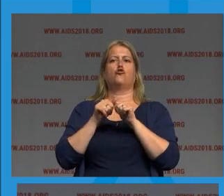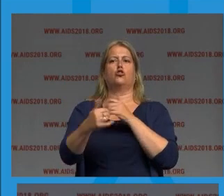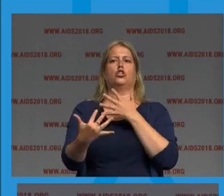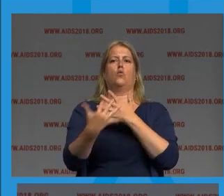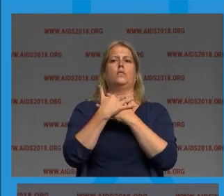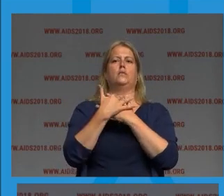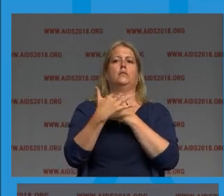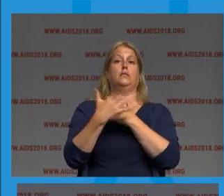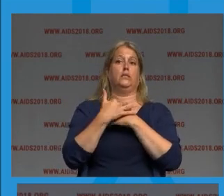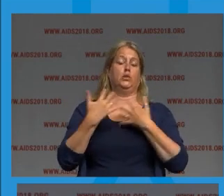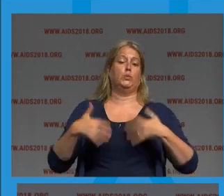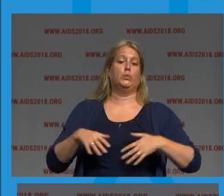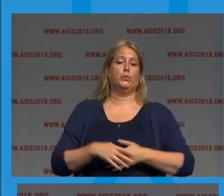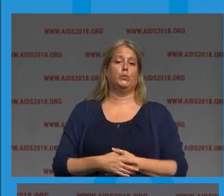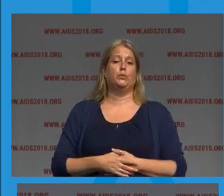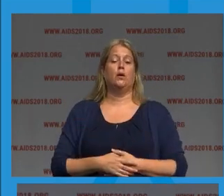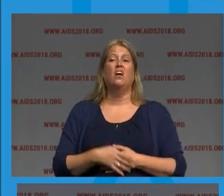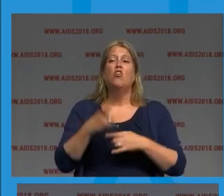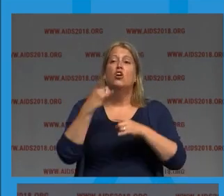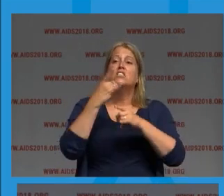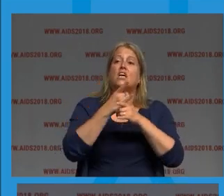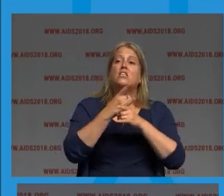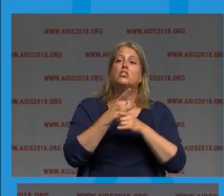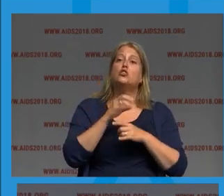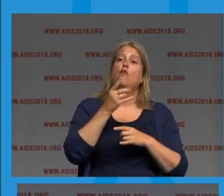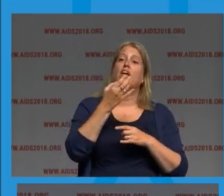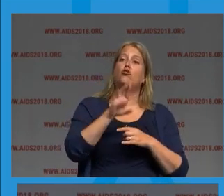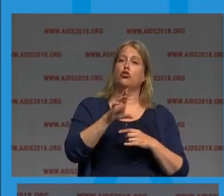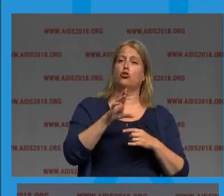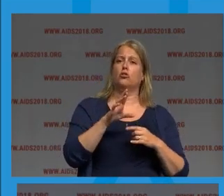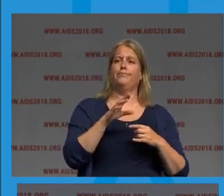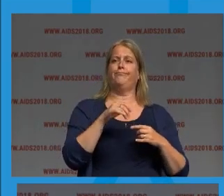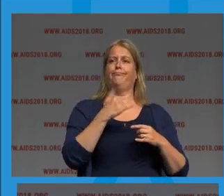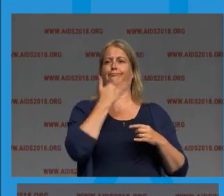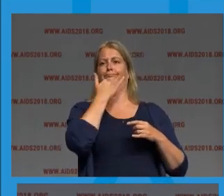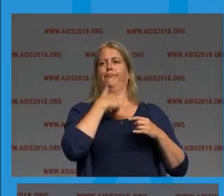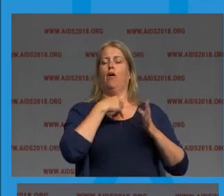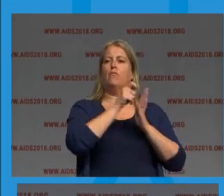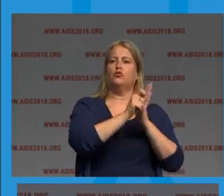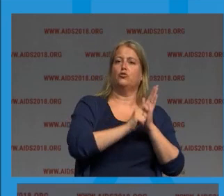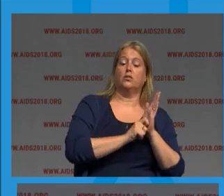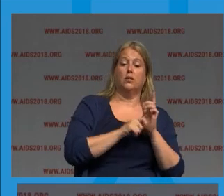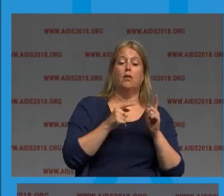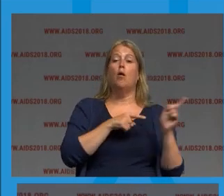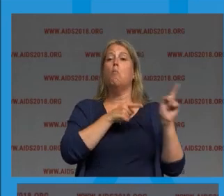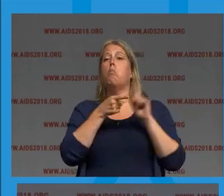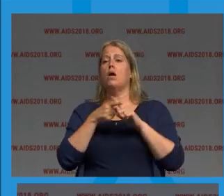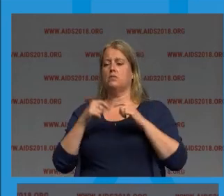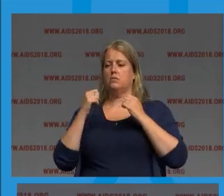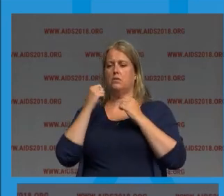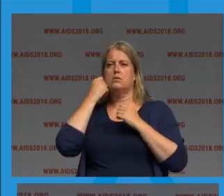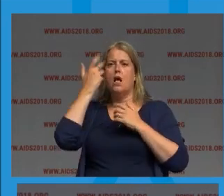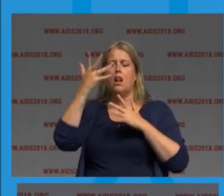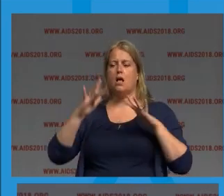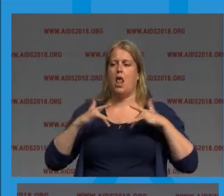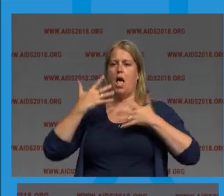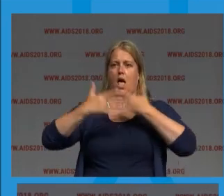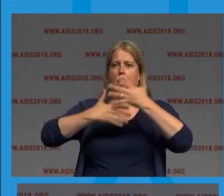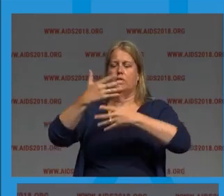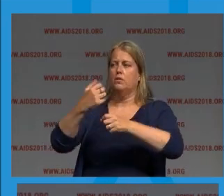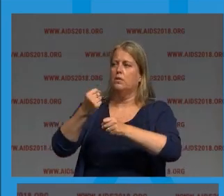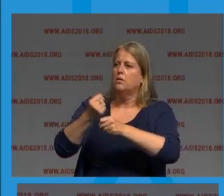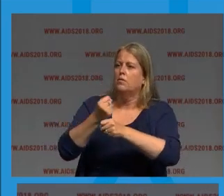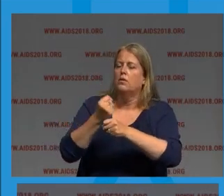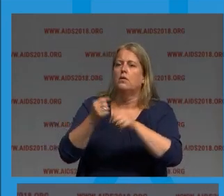occur, and there's also sex offender registration. And then there's also the day-to-day life difficulty around